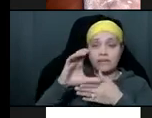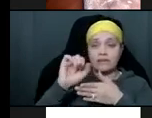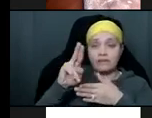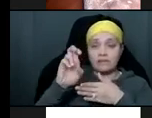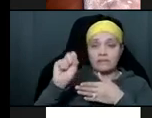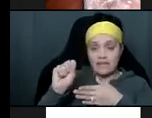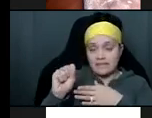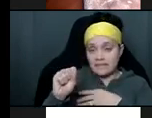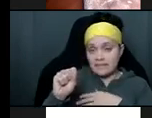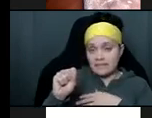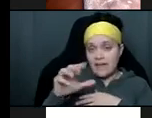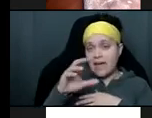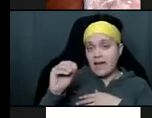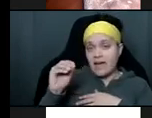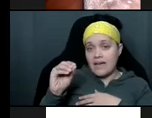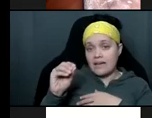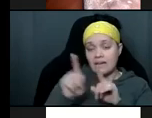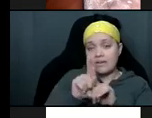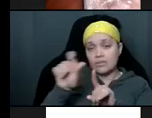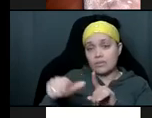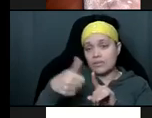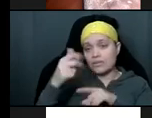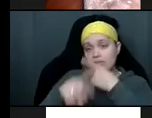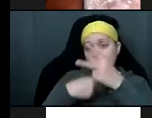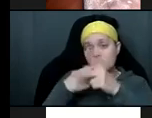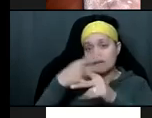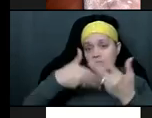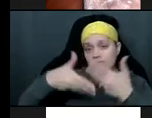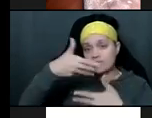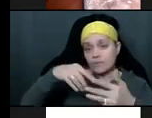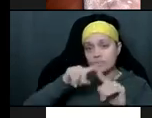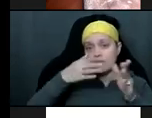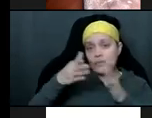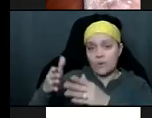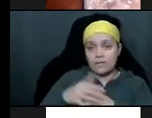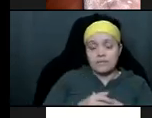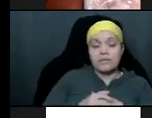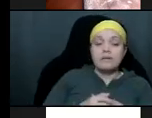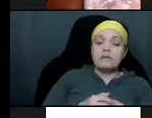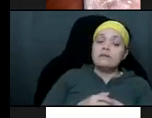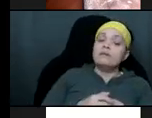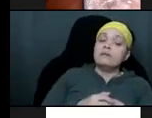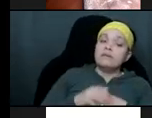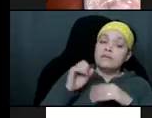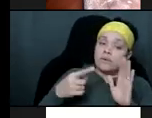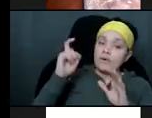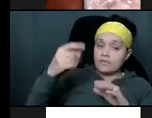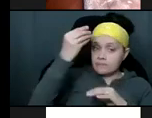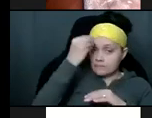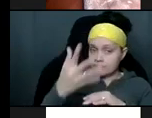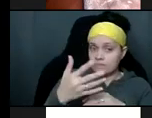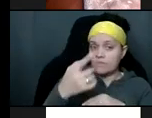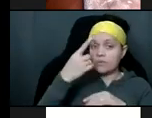censuses, and in other kinds of social ways. So I should note for you